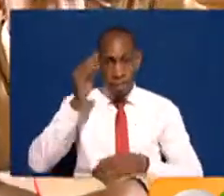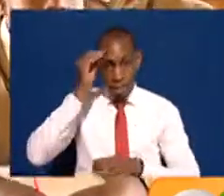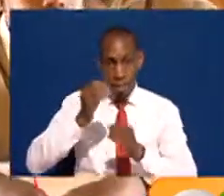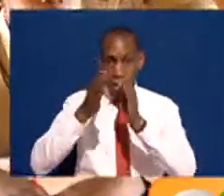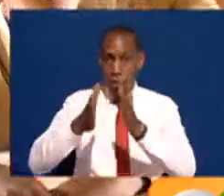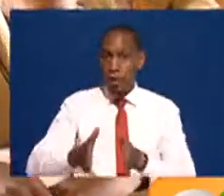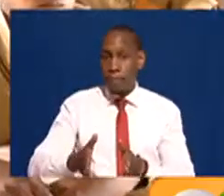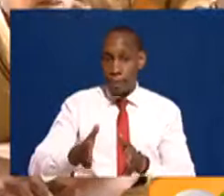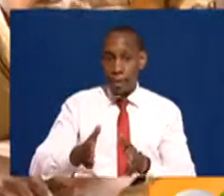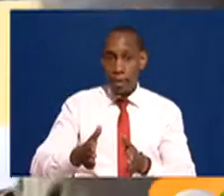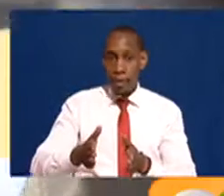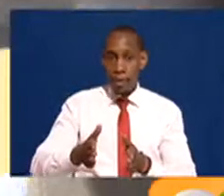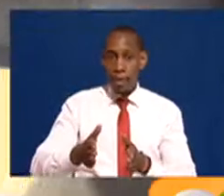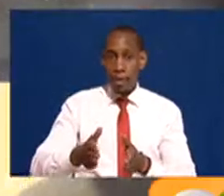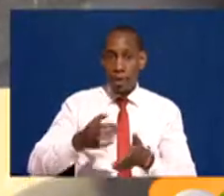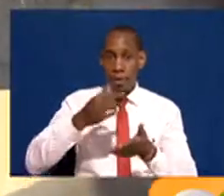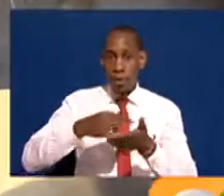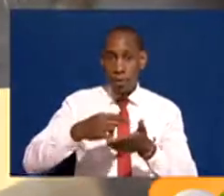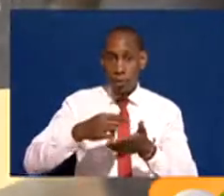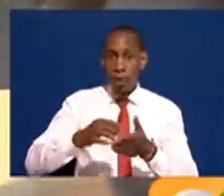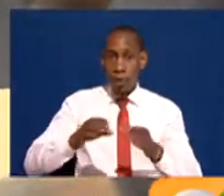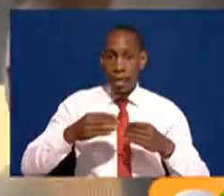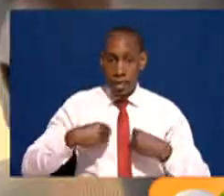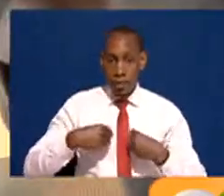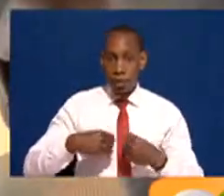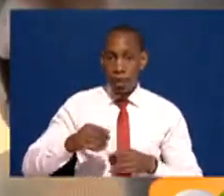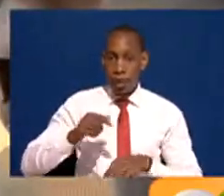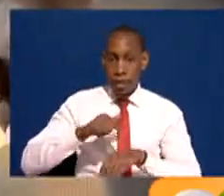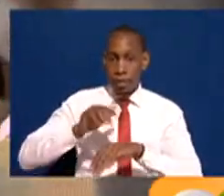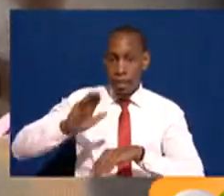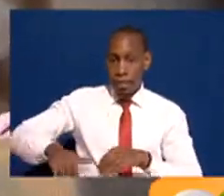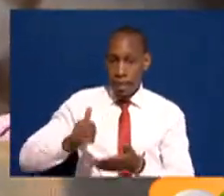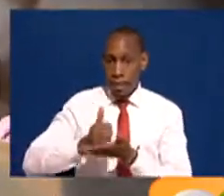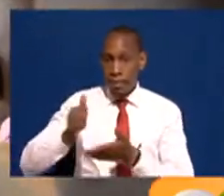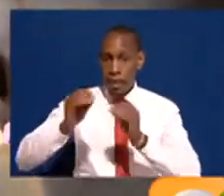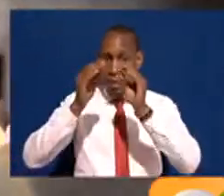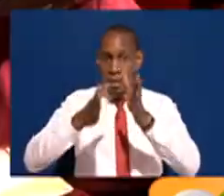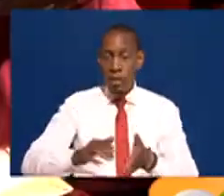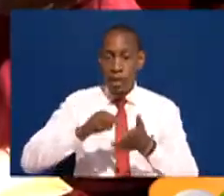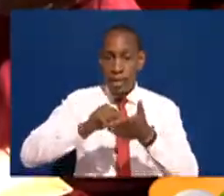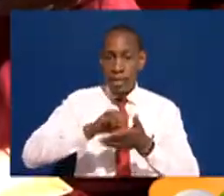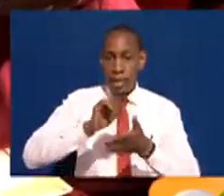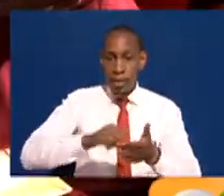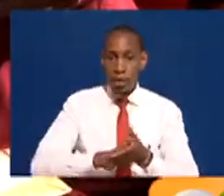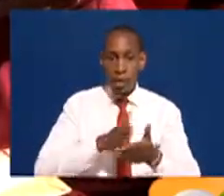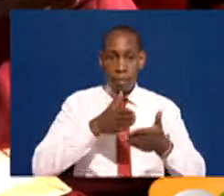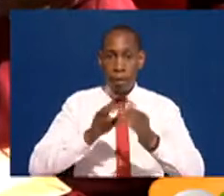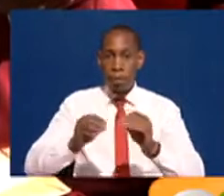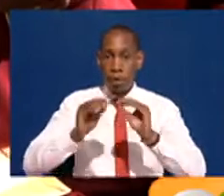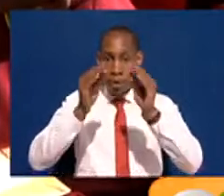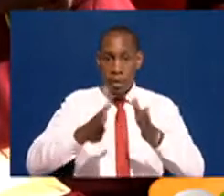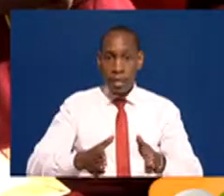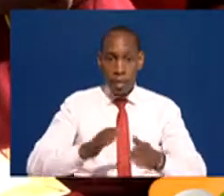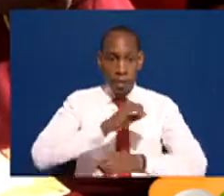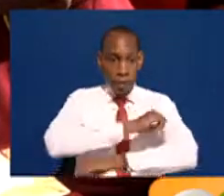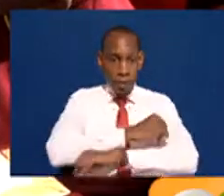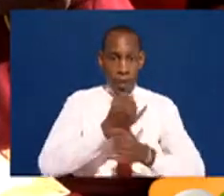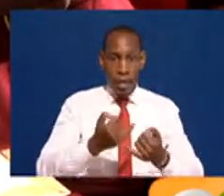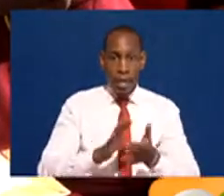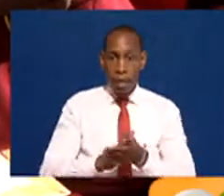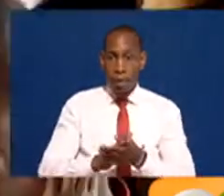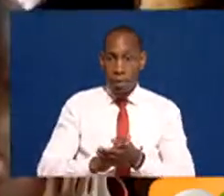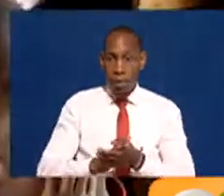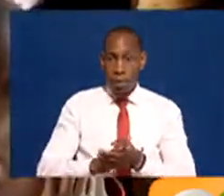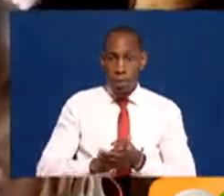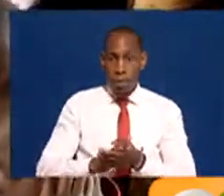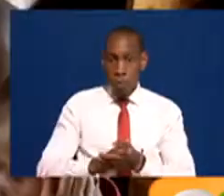in the region acknowledge the delay in deployment of teachers, but insist that this should not stop those teachers in the schools from stepping in